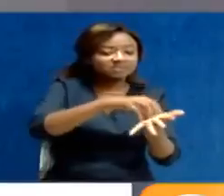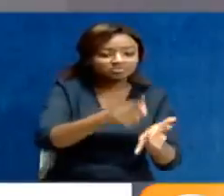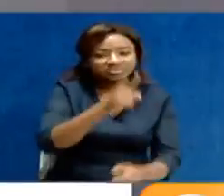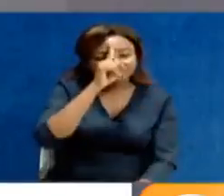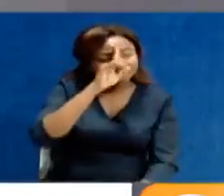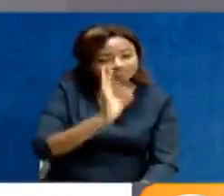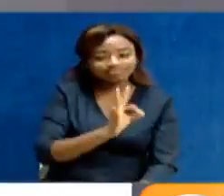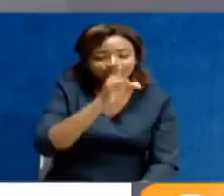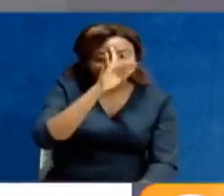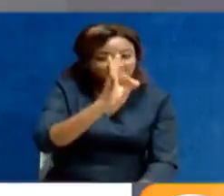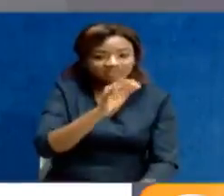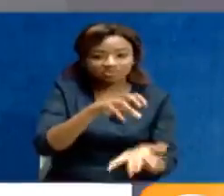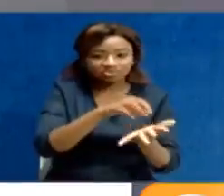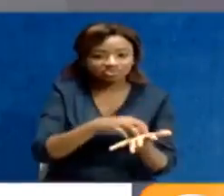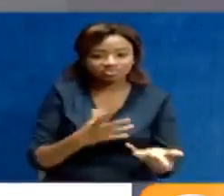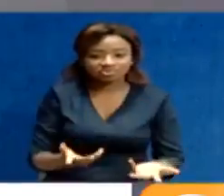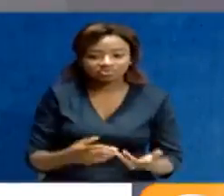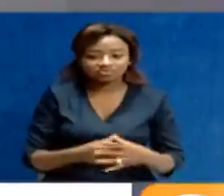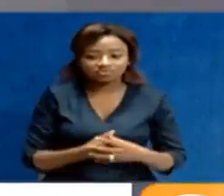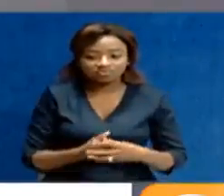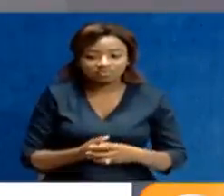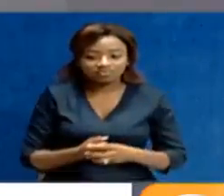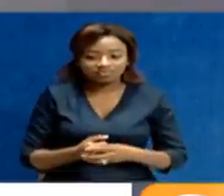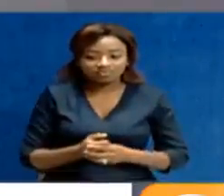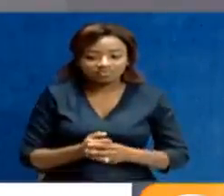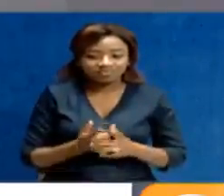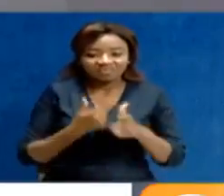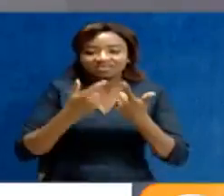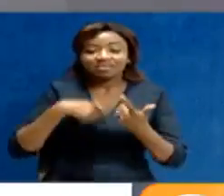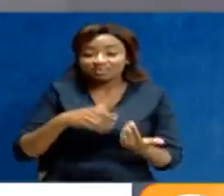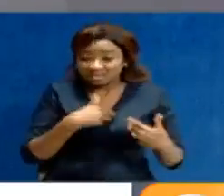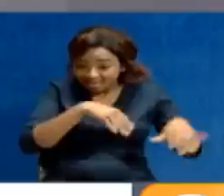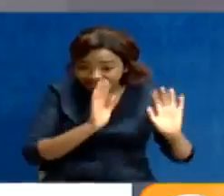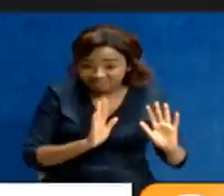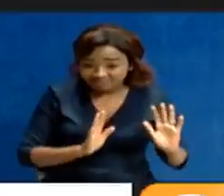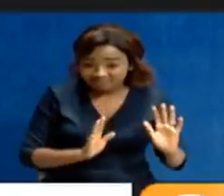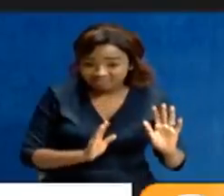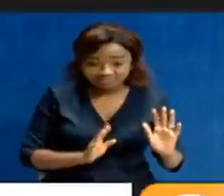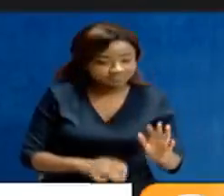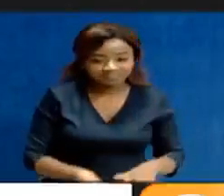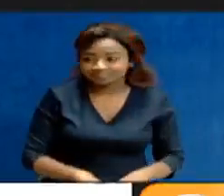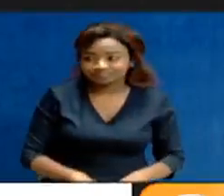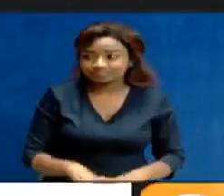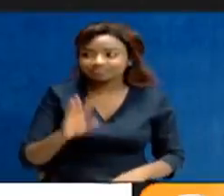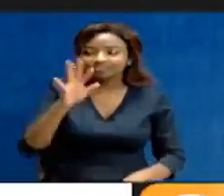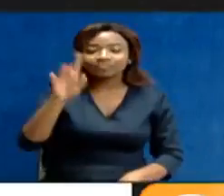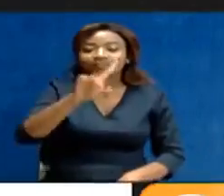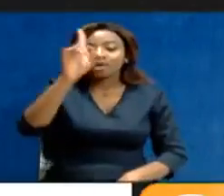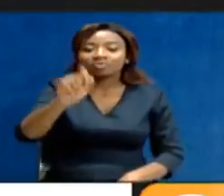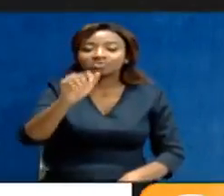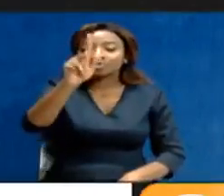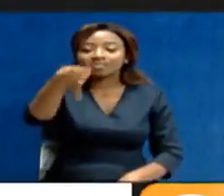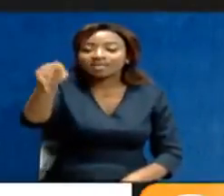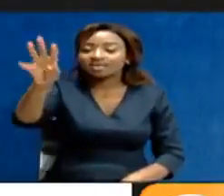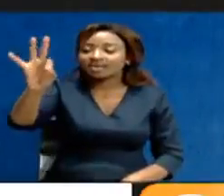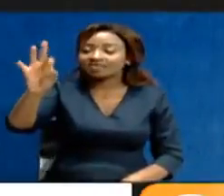Very critical situations. Let us not live in the ivory tower and believe that things just work out. In the PFM